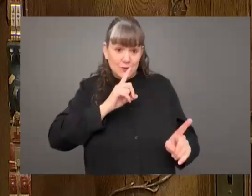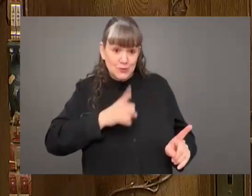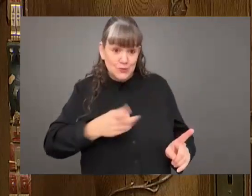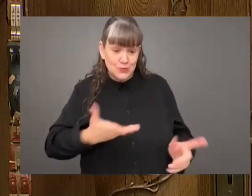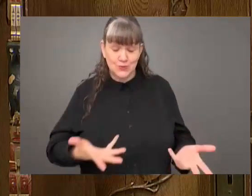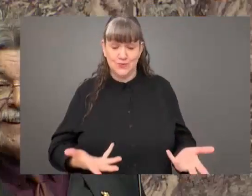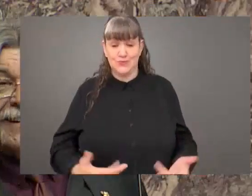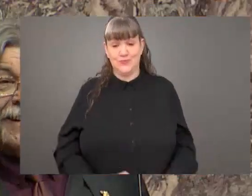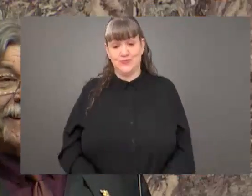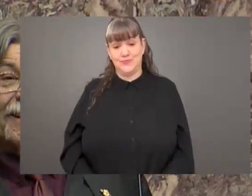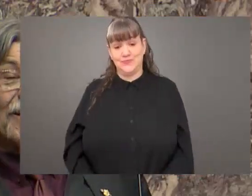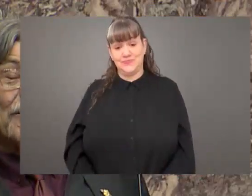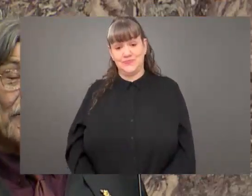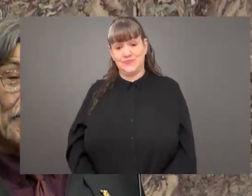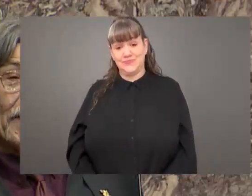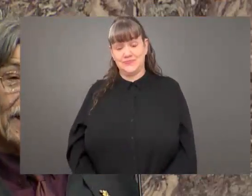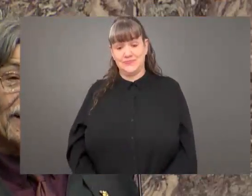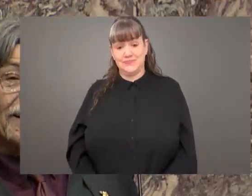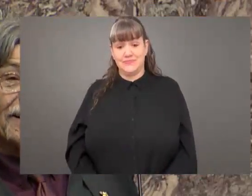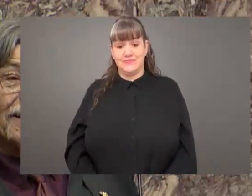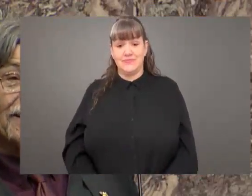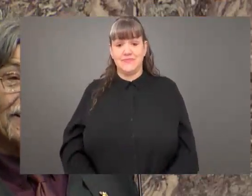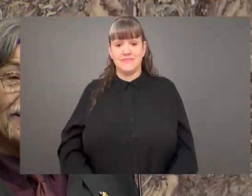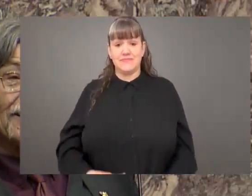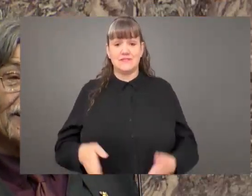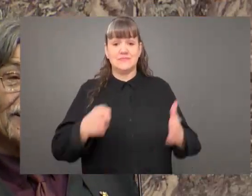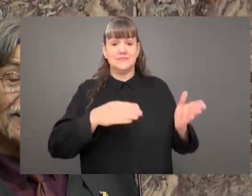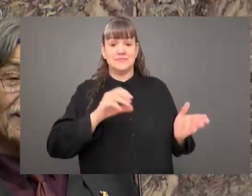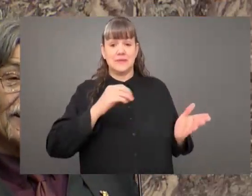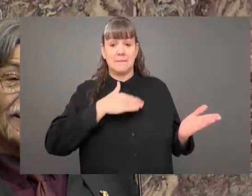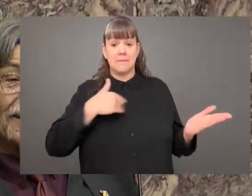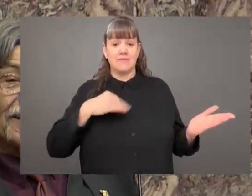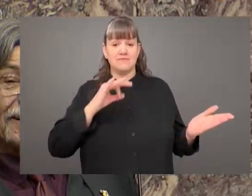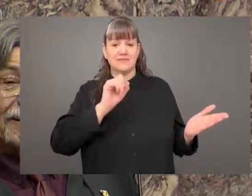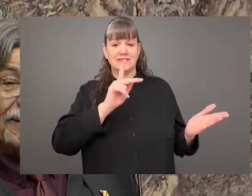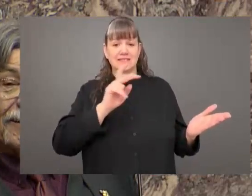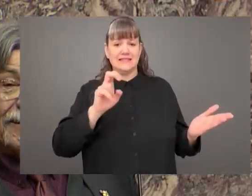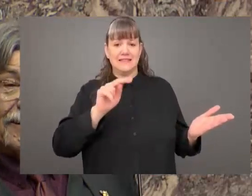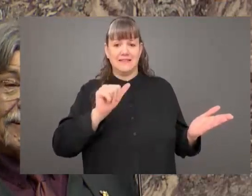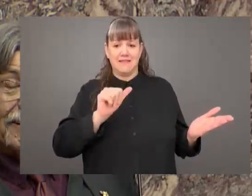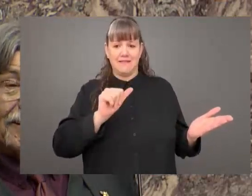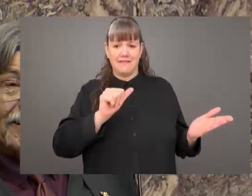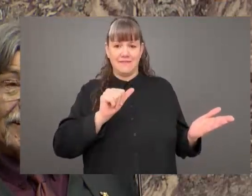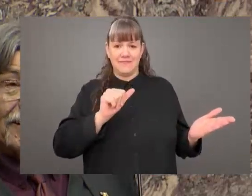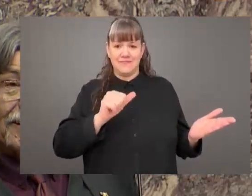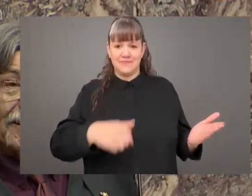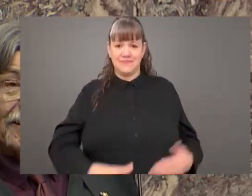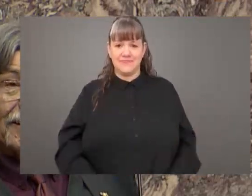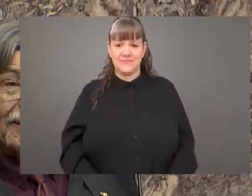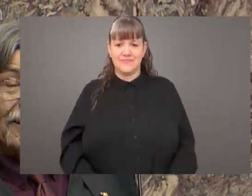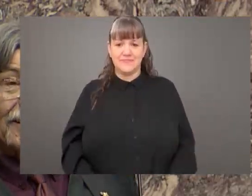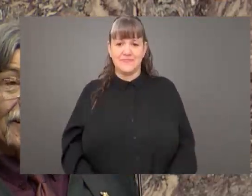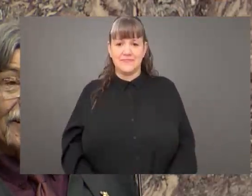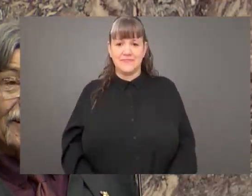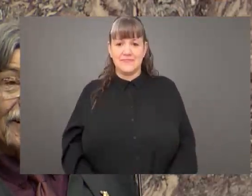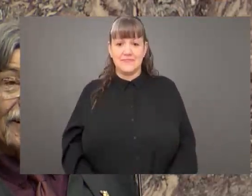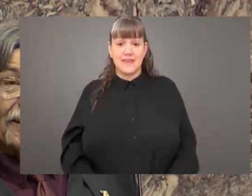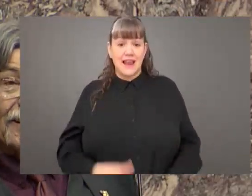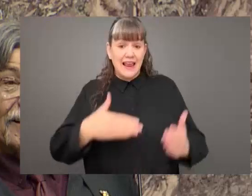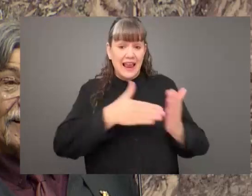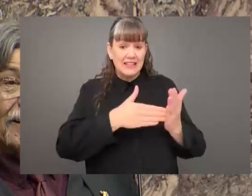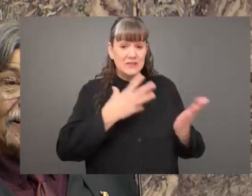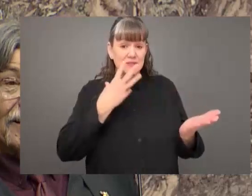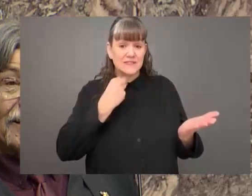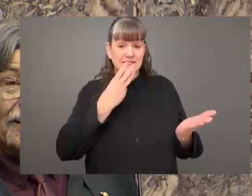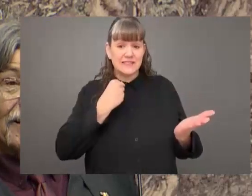Thank you, Mr. Speaker. Anti-Semitism is not a joke. Racism is never acceptable and it must never be normalized. A newly